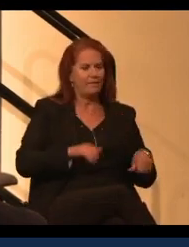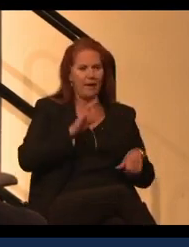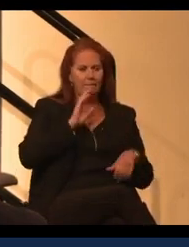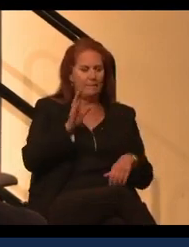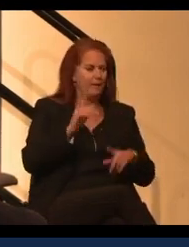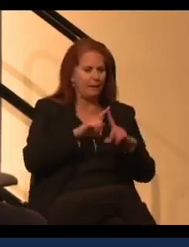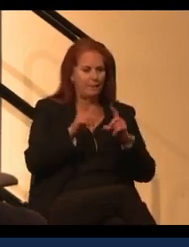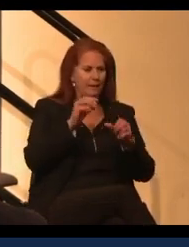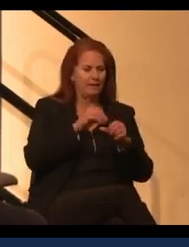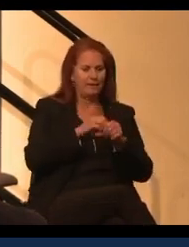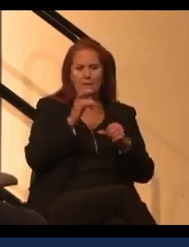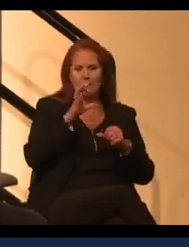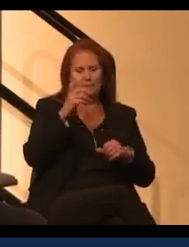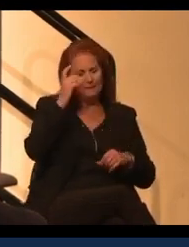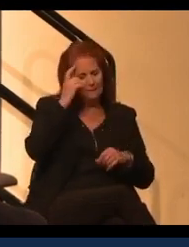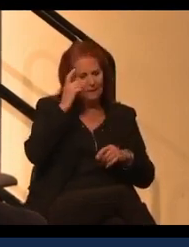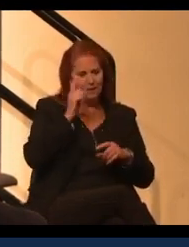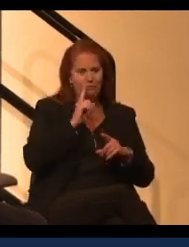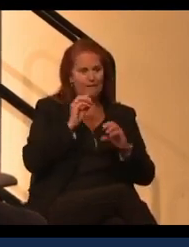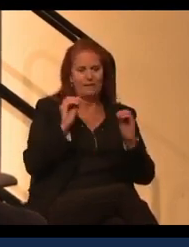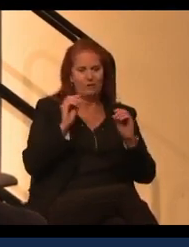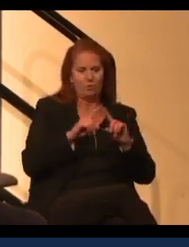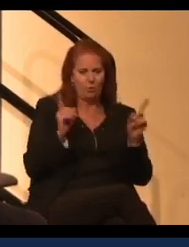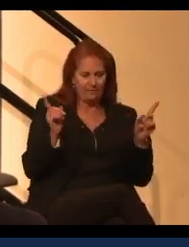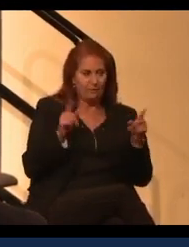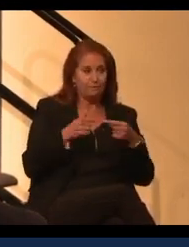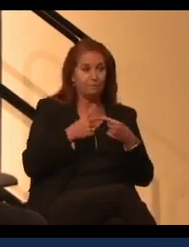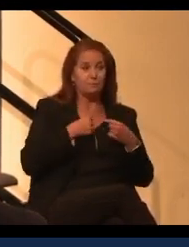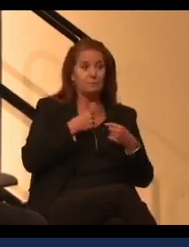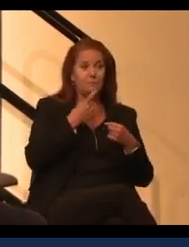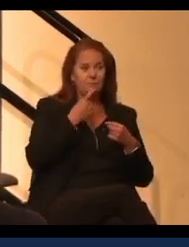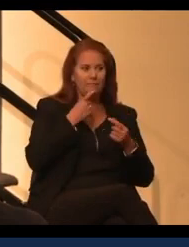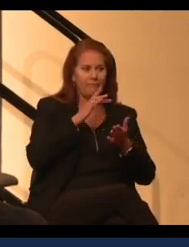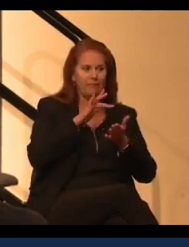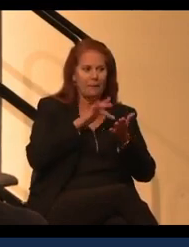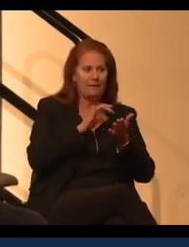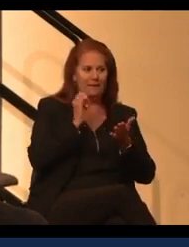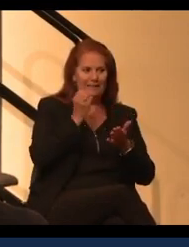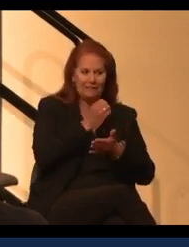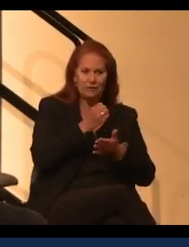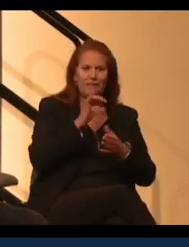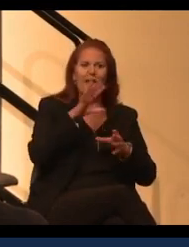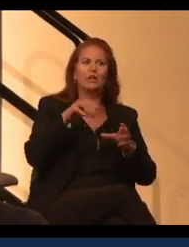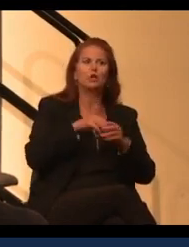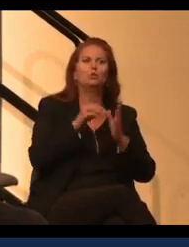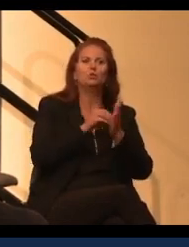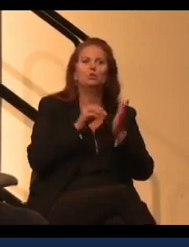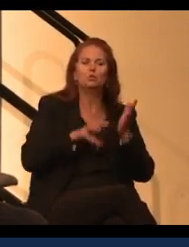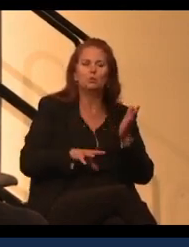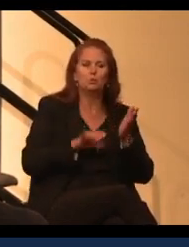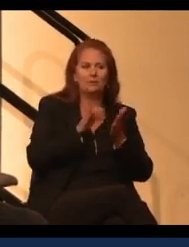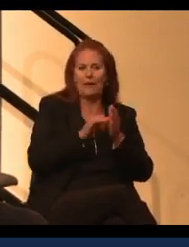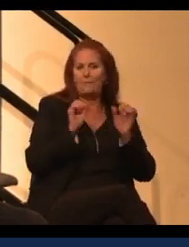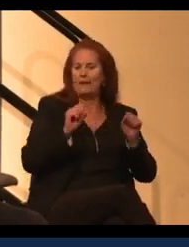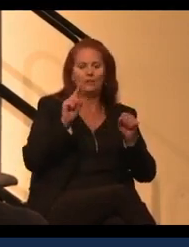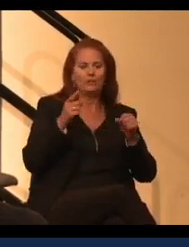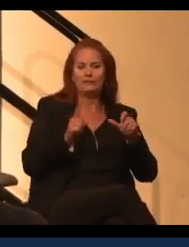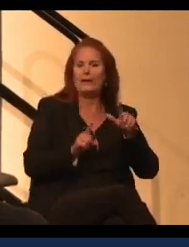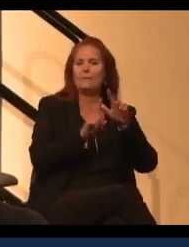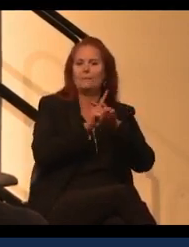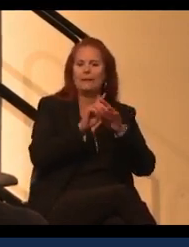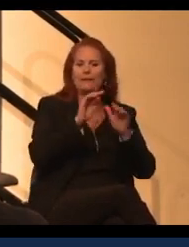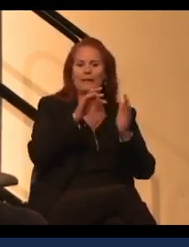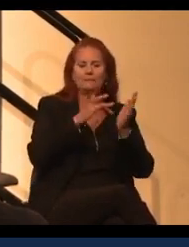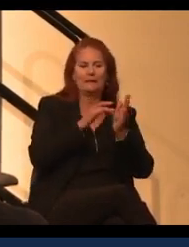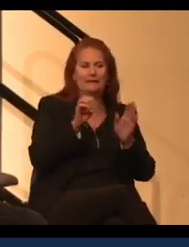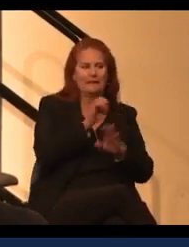again, in the public's mind, there really is no difference. So when I say Middle Eastern, this includes students who may just appear as Middle Eastern,